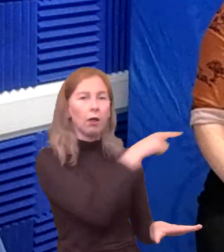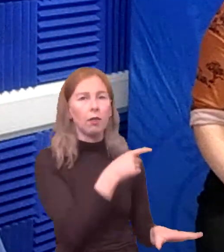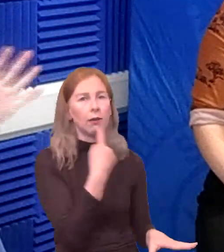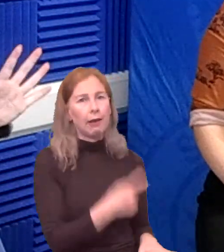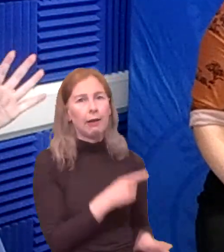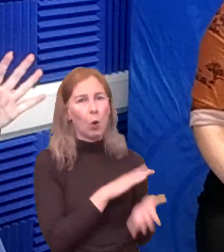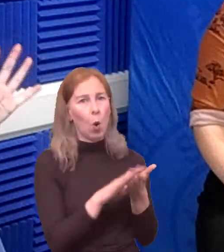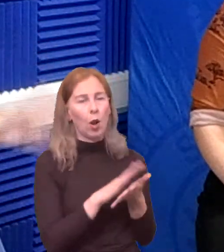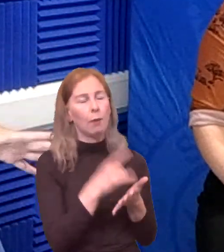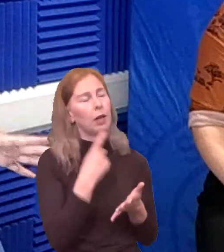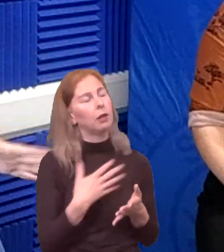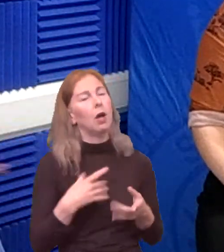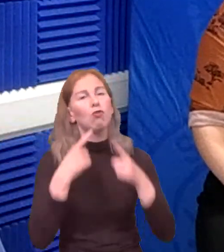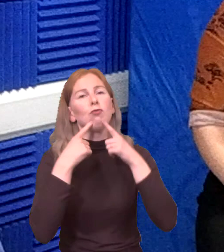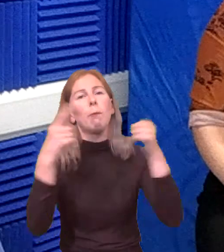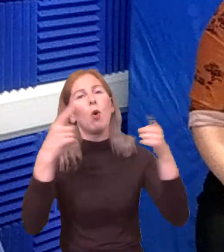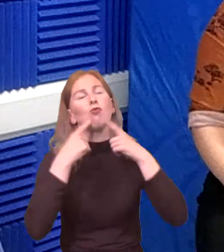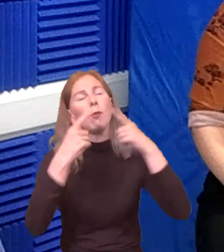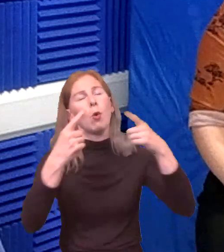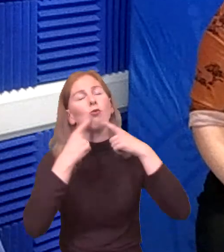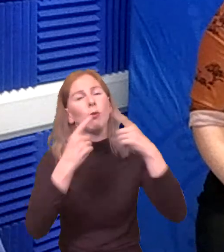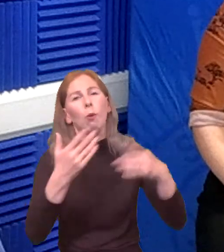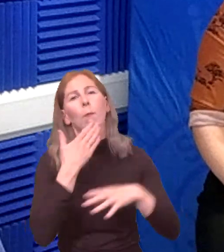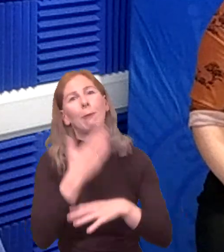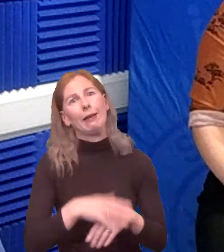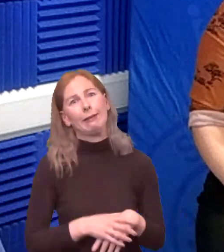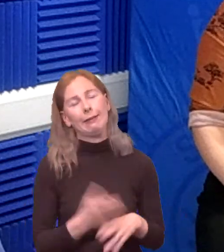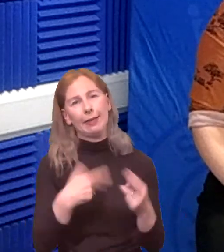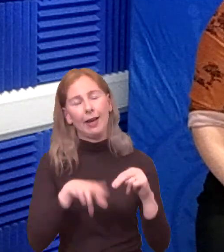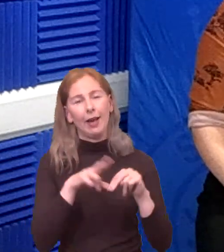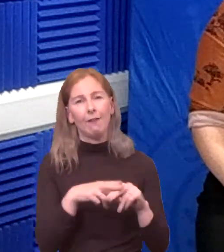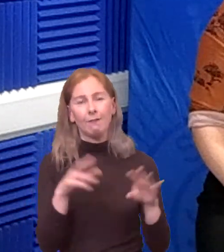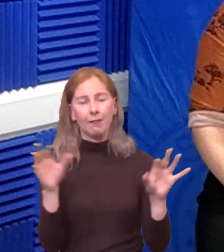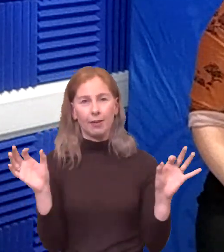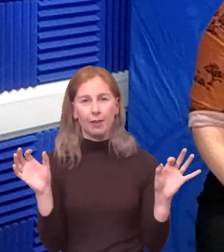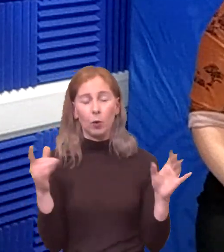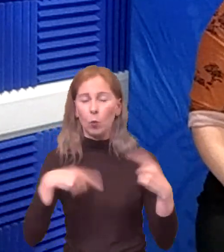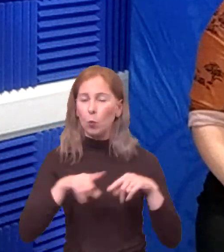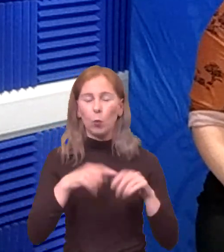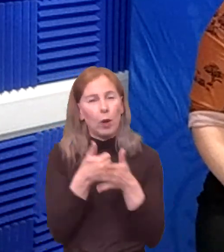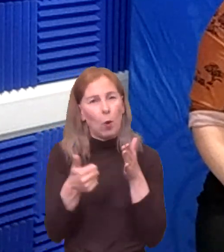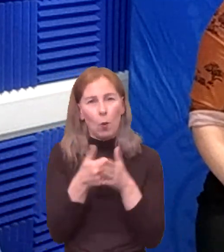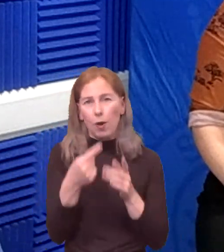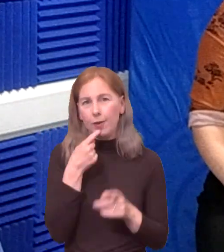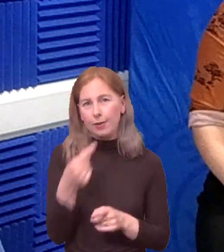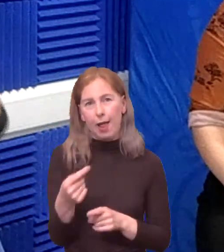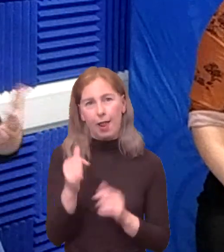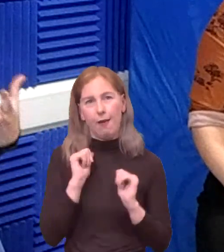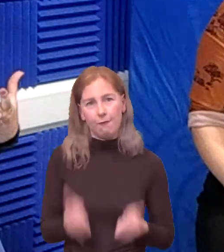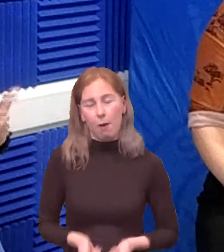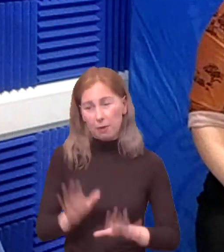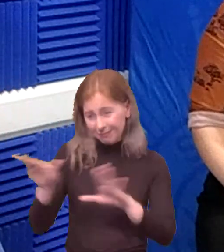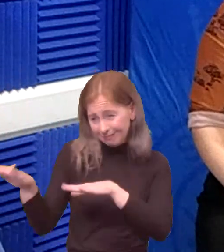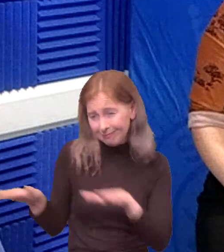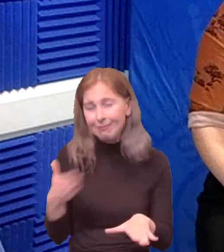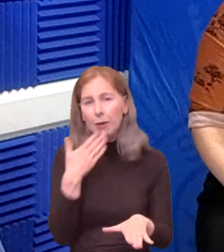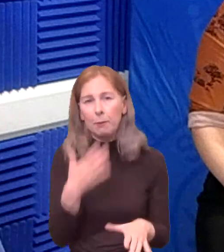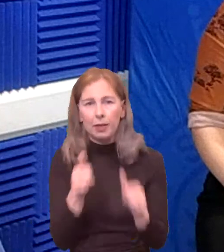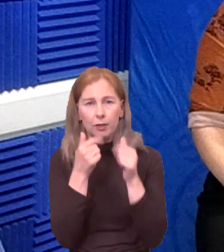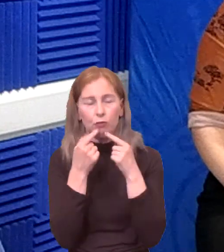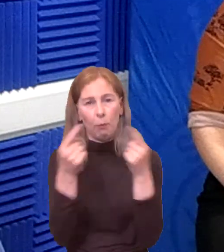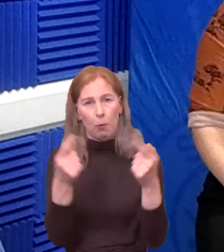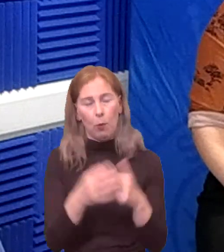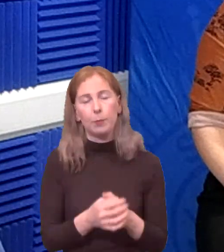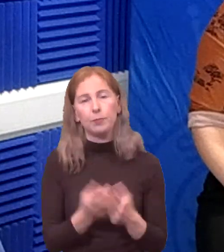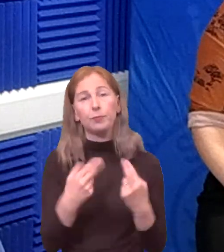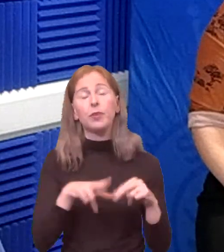said. Report, report, report. We'll never get tired of saying that to our members. If you've got questions that